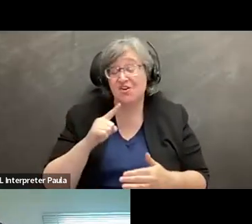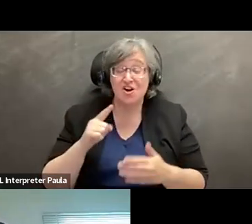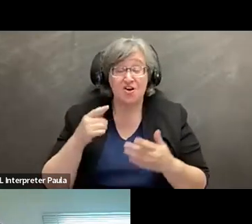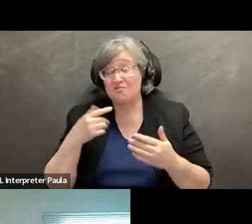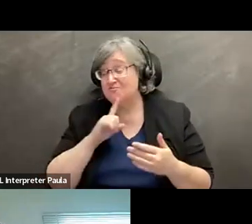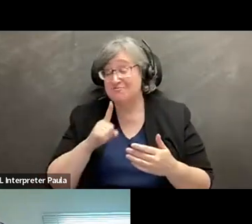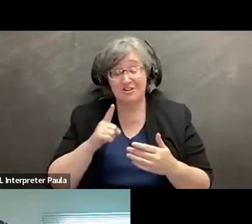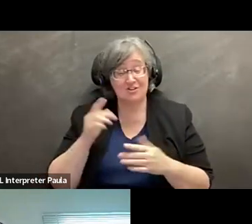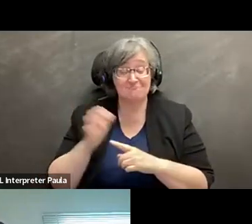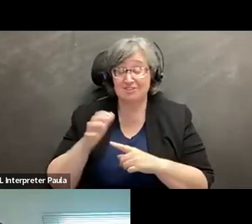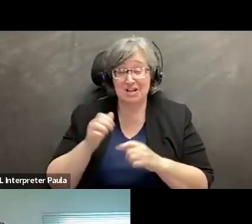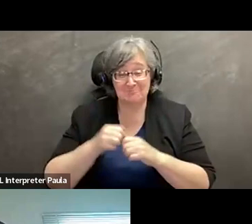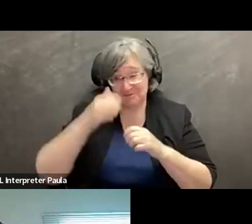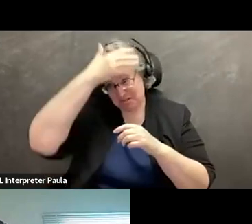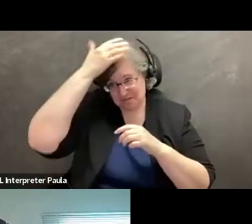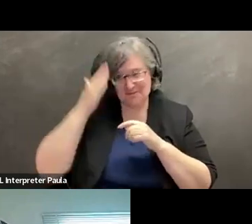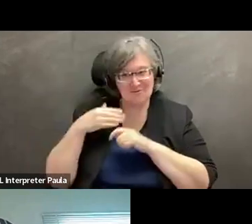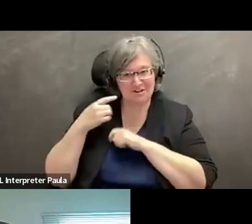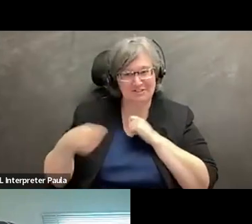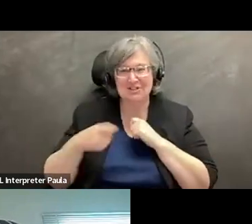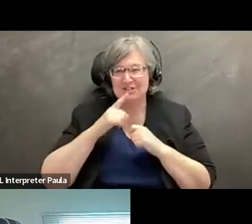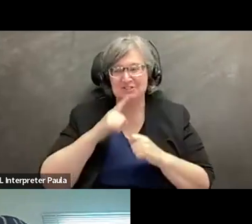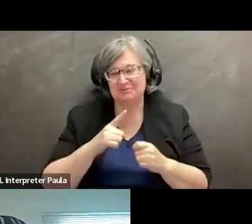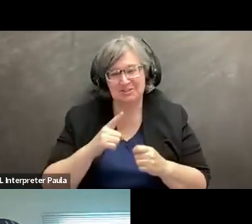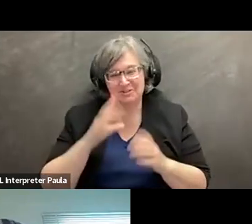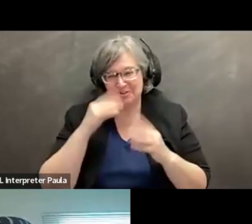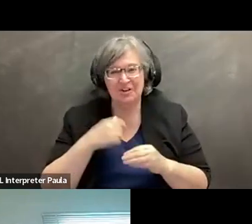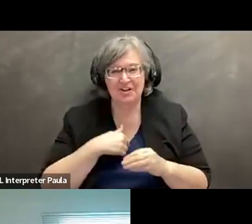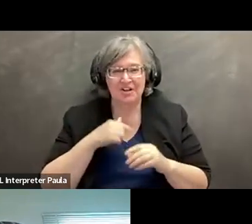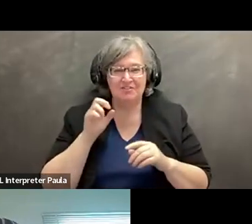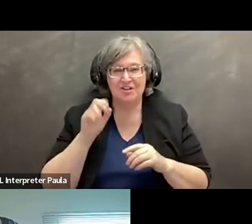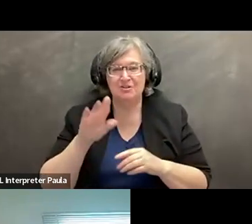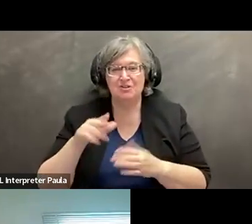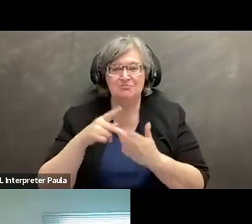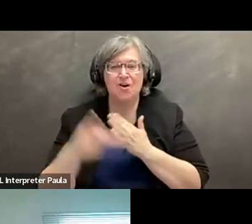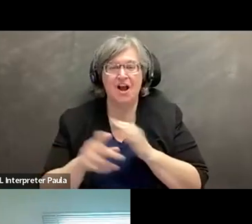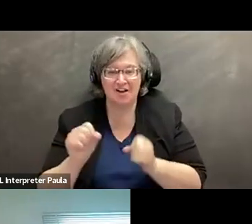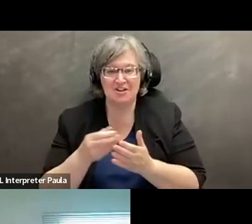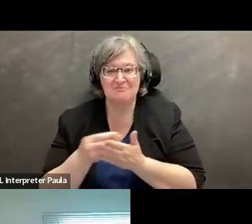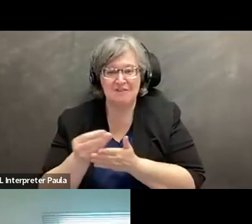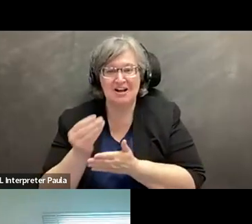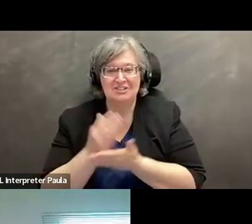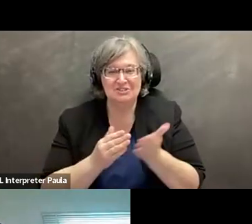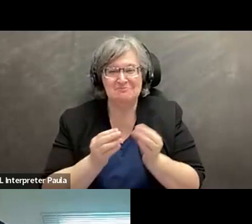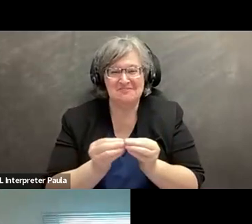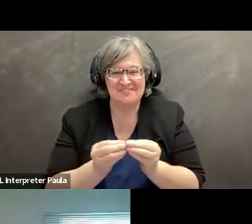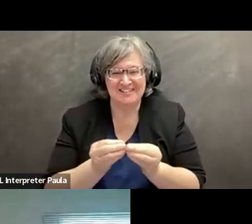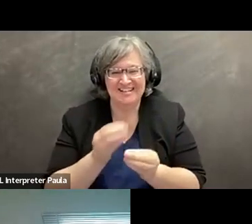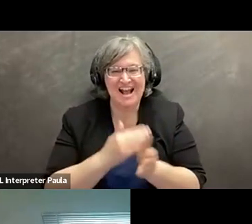Ethiopian scarf. I really appreciate it. It is so beautiful. I got to get back to your program so I can get me some more handmade